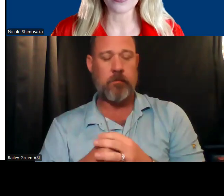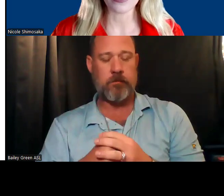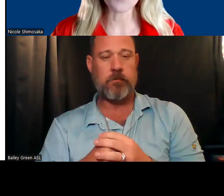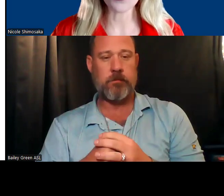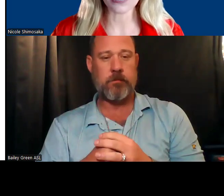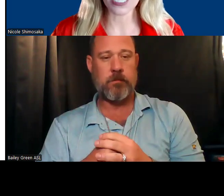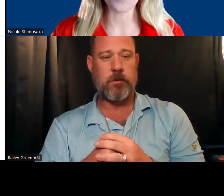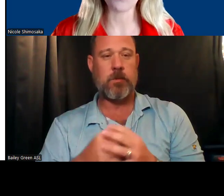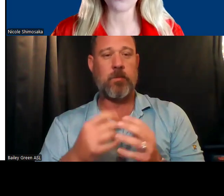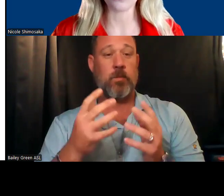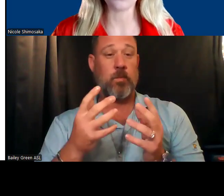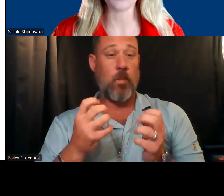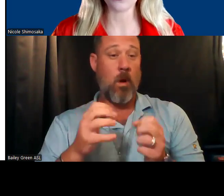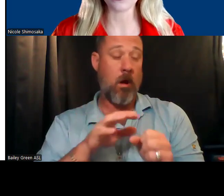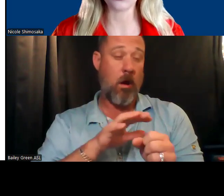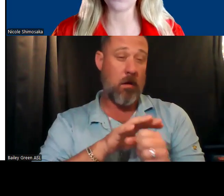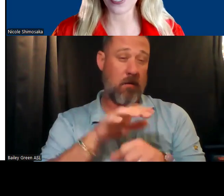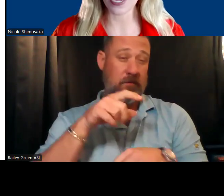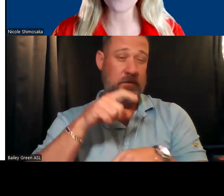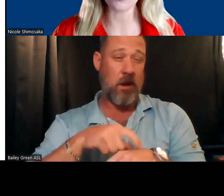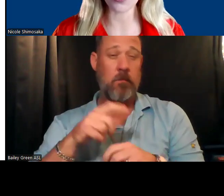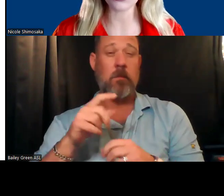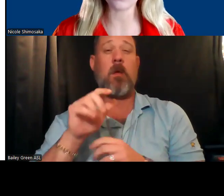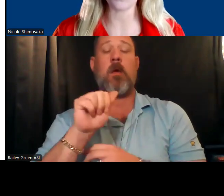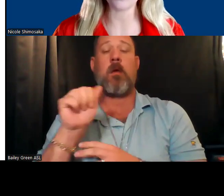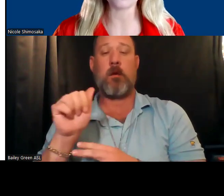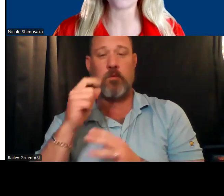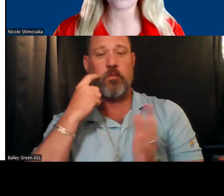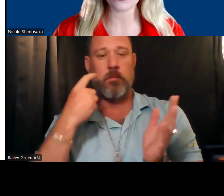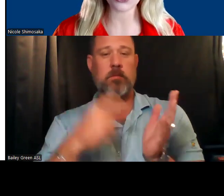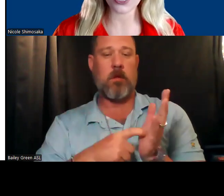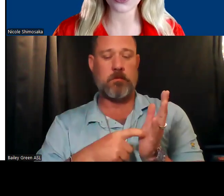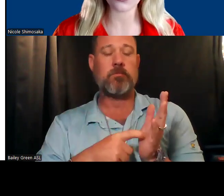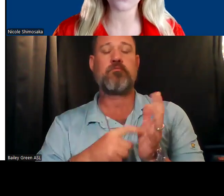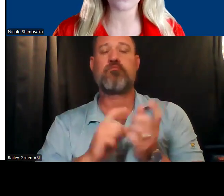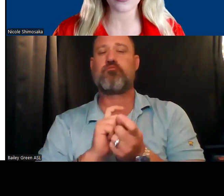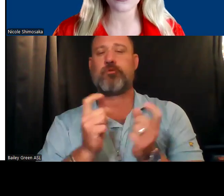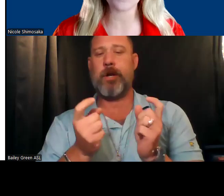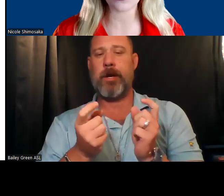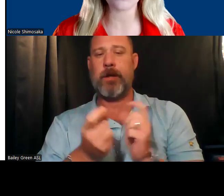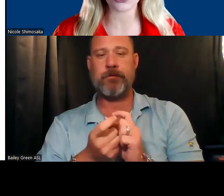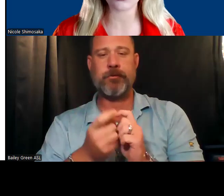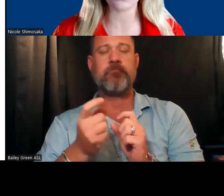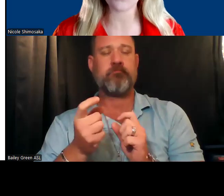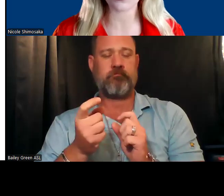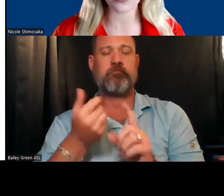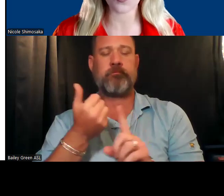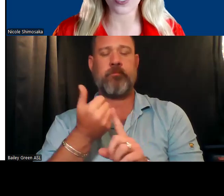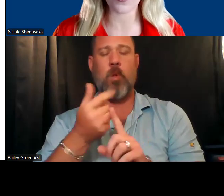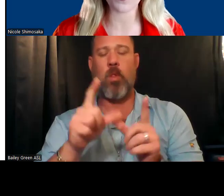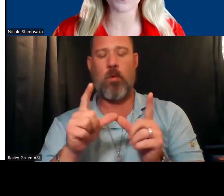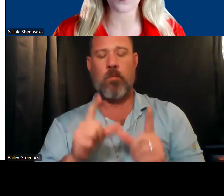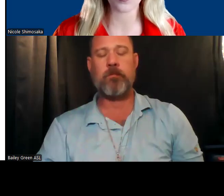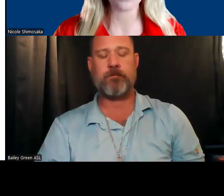provide ample time for the AAAs to have knowledge and awareness of any changes so that they can make those changes locally as